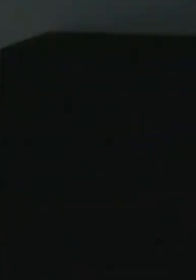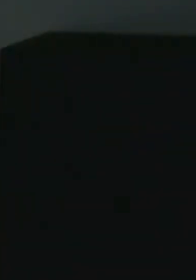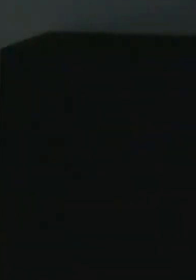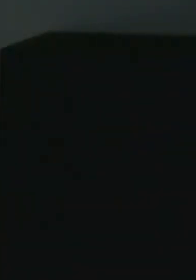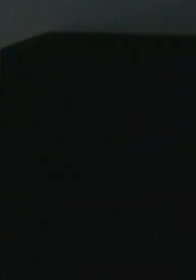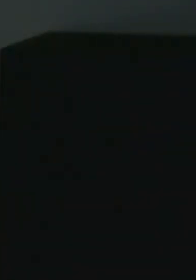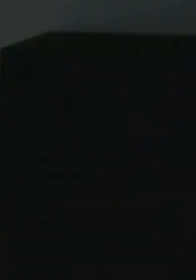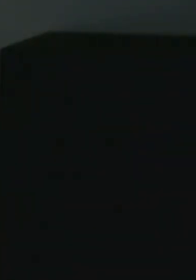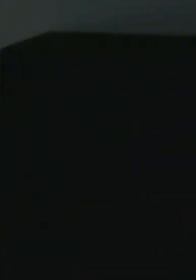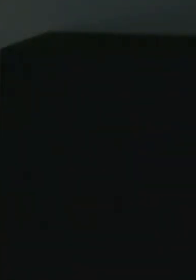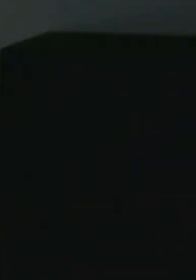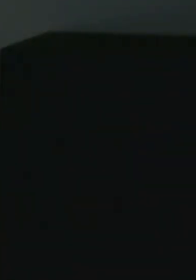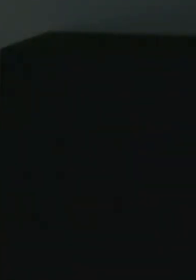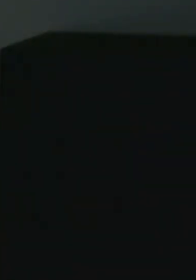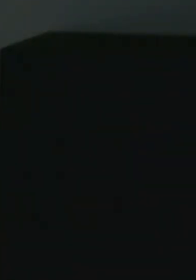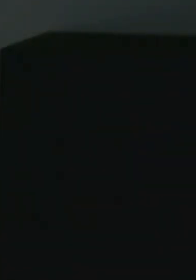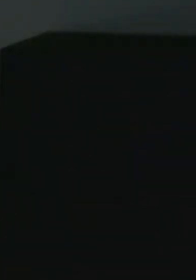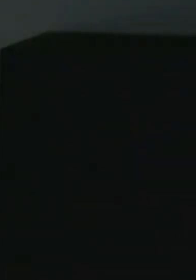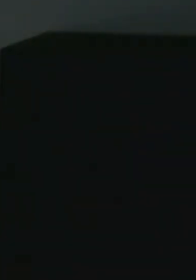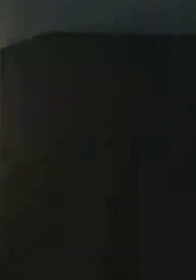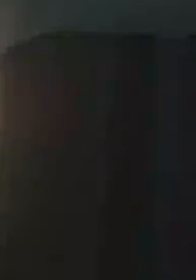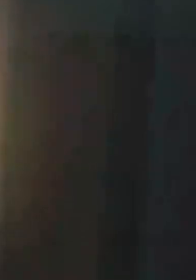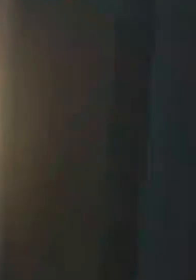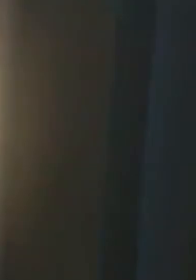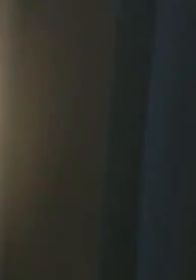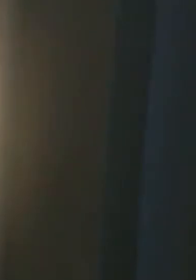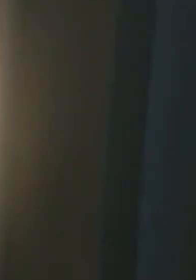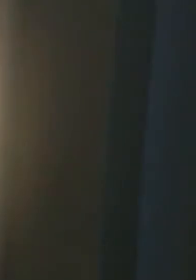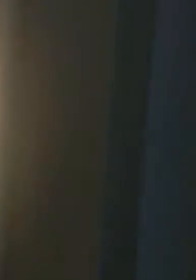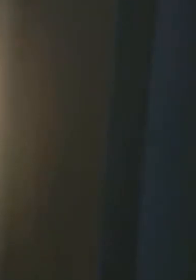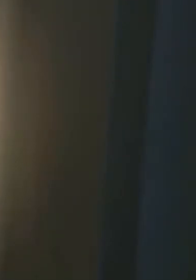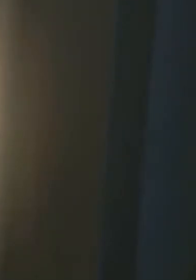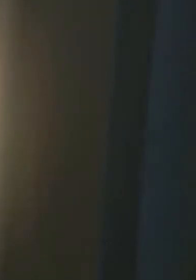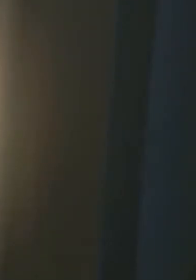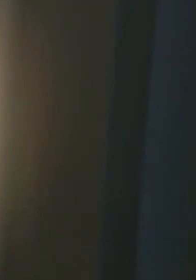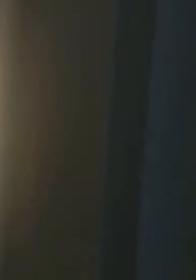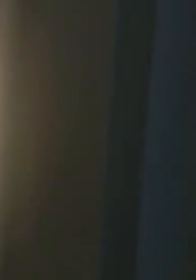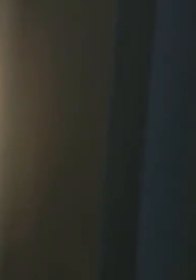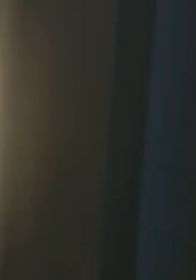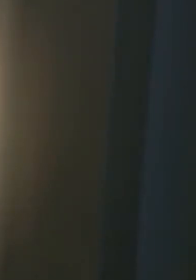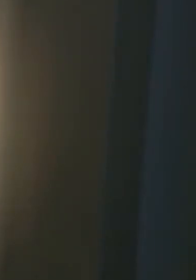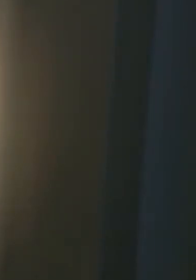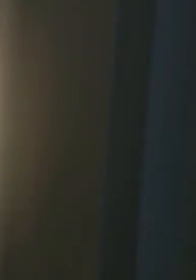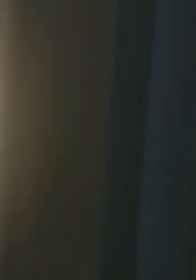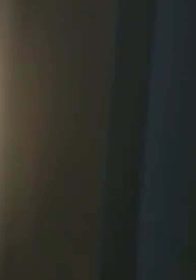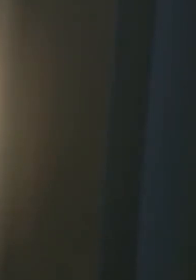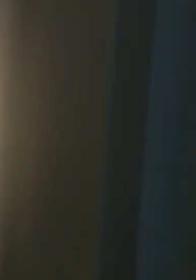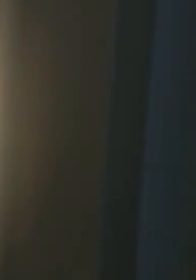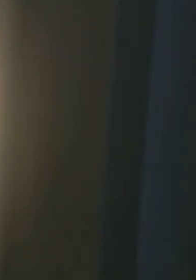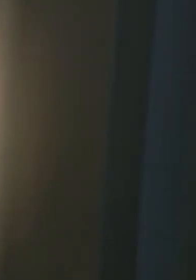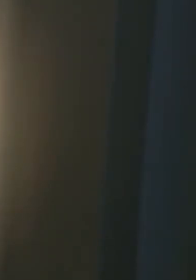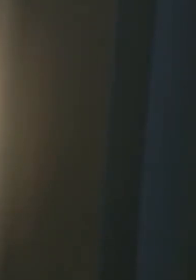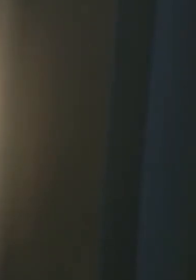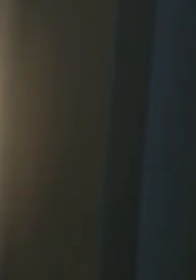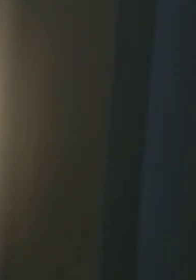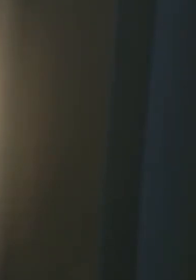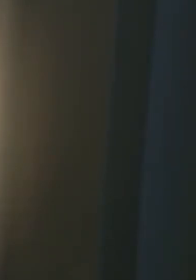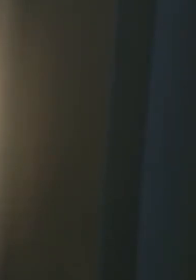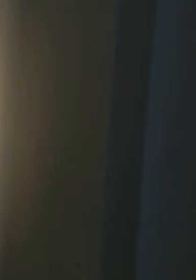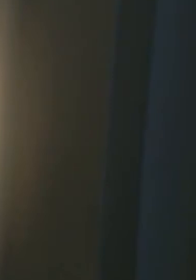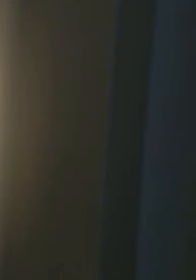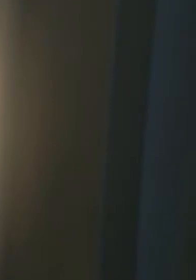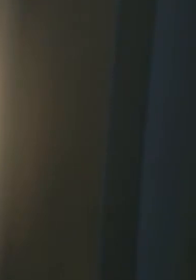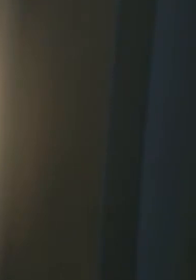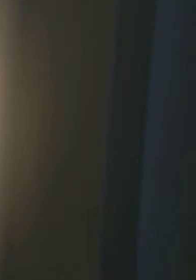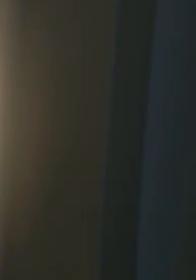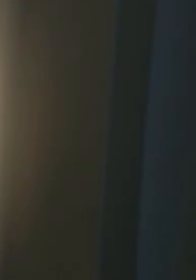arithmetic. That which has 6 legs is a lie. At its base is hair. It is a